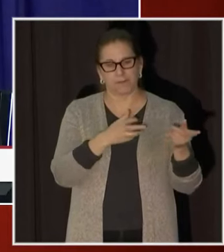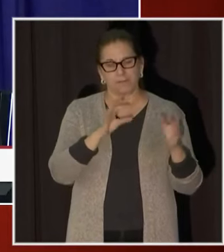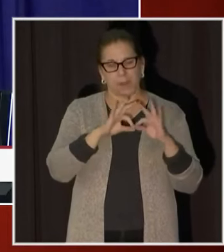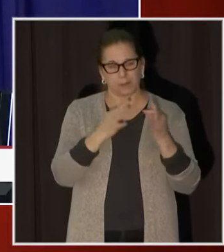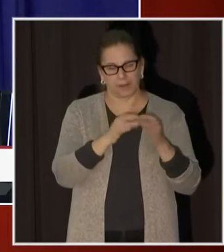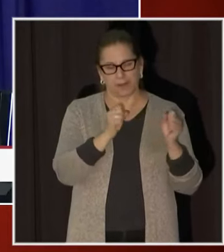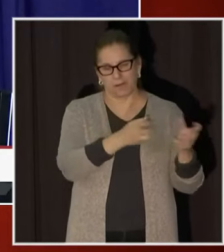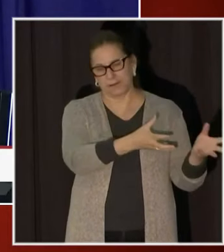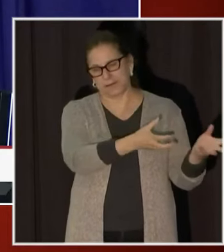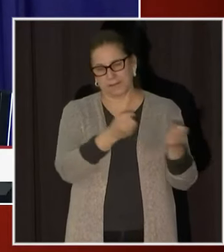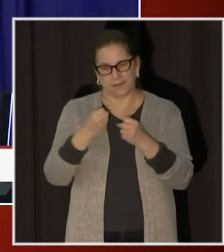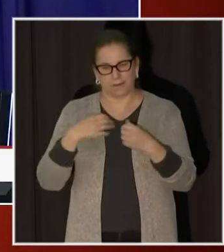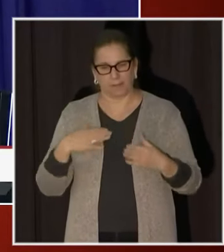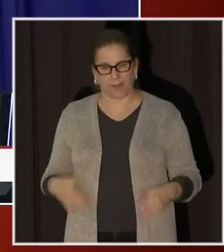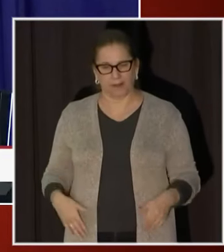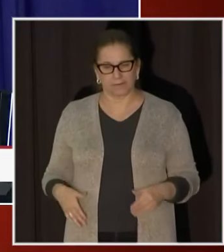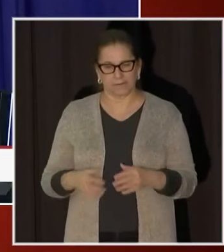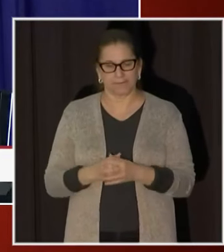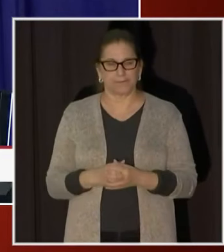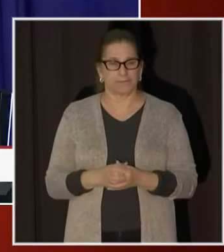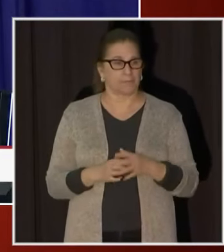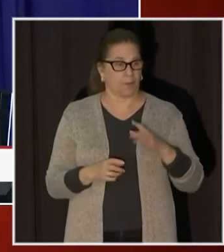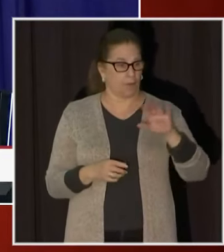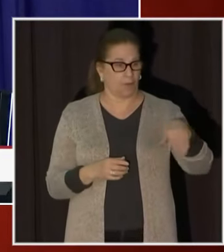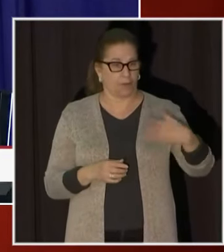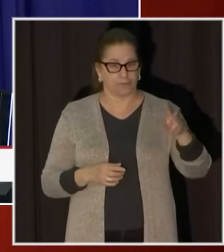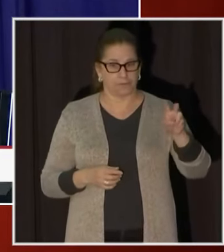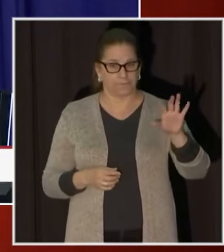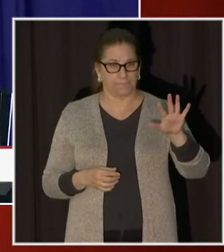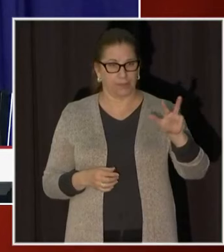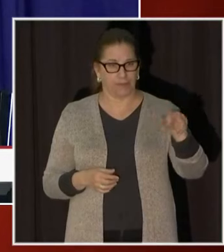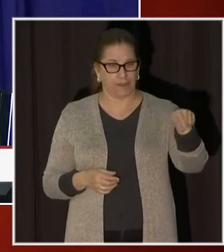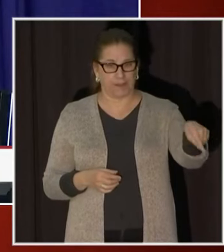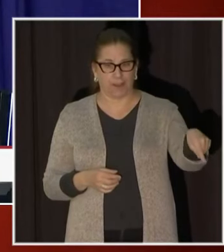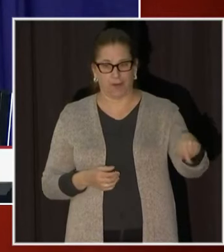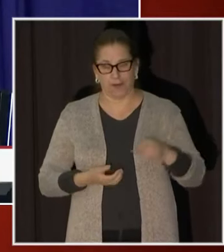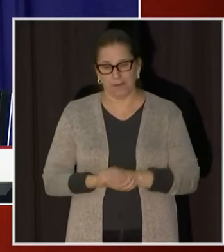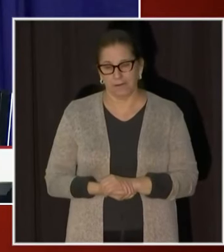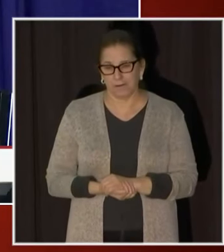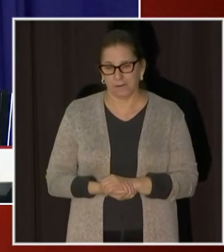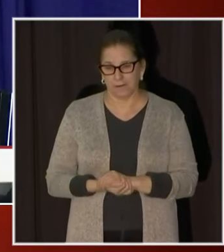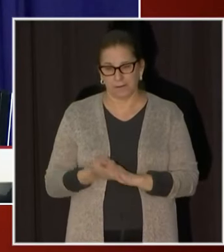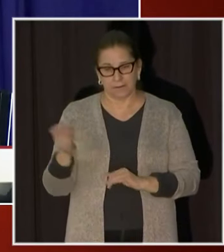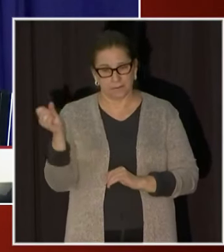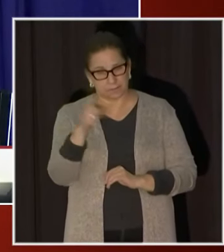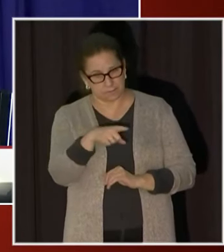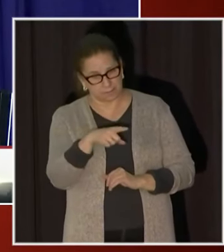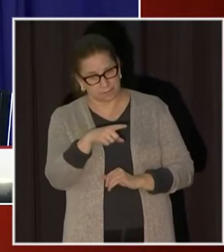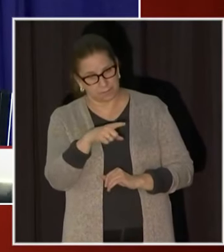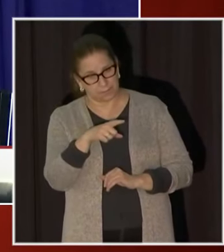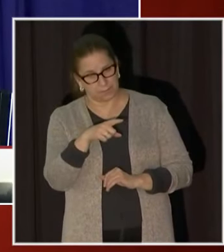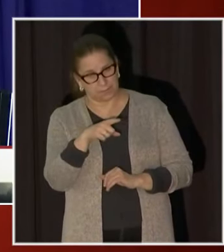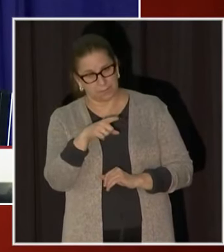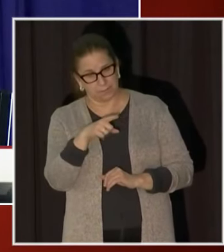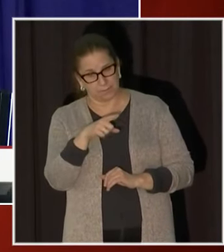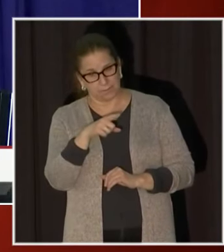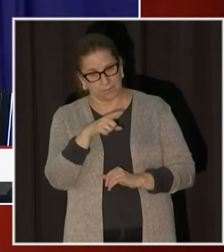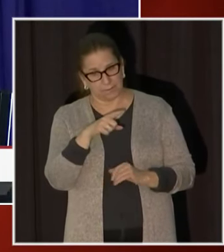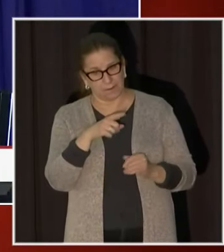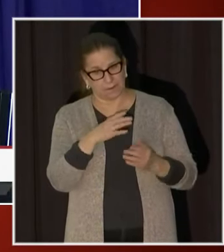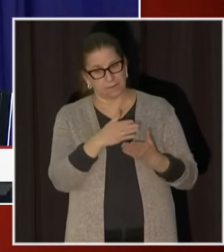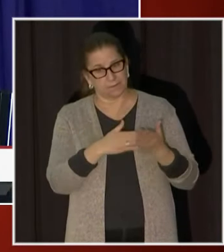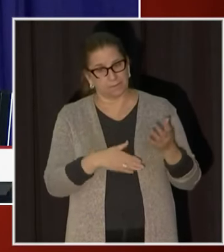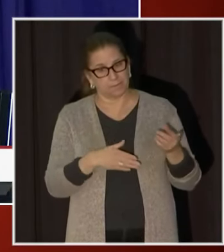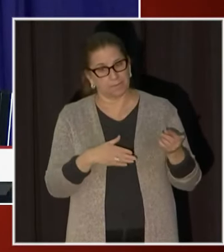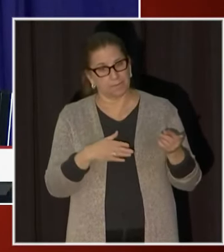have about 253. And is there any, are you finding that there are some bodies, people are not picking